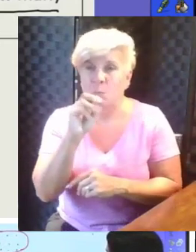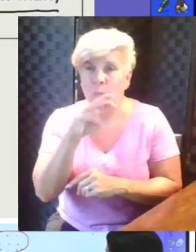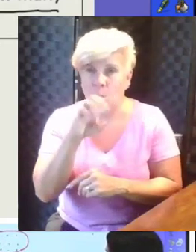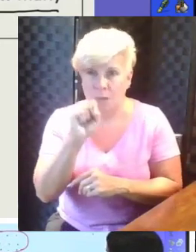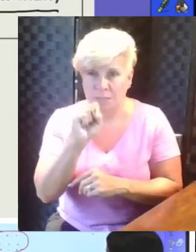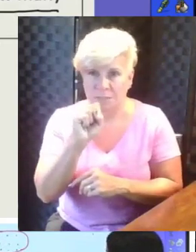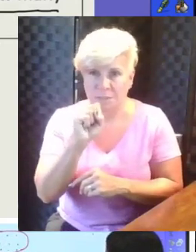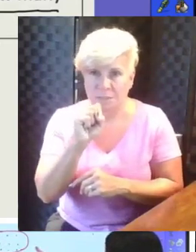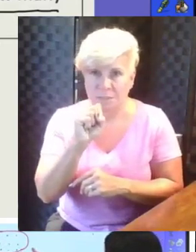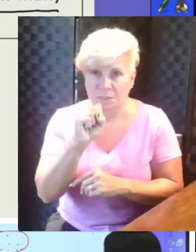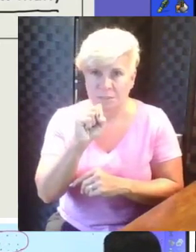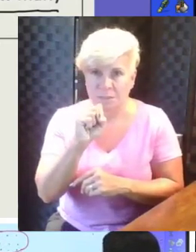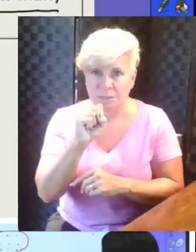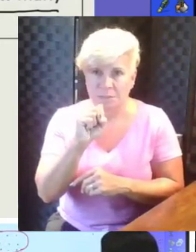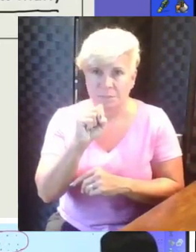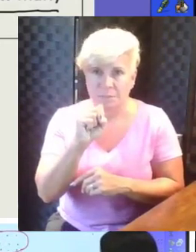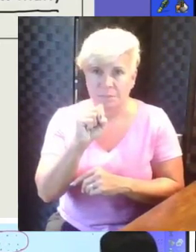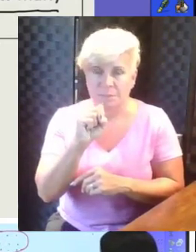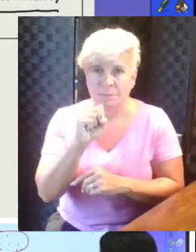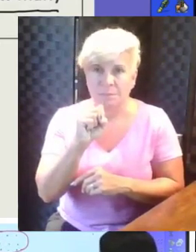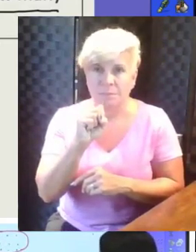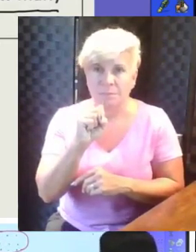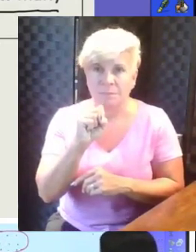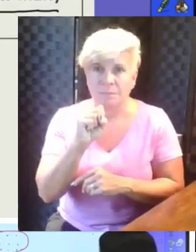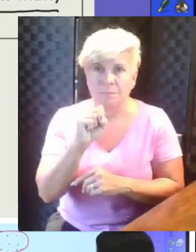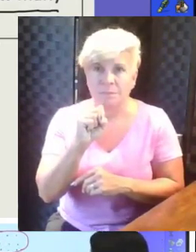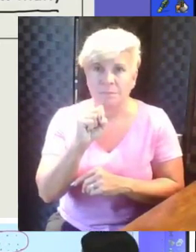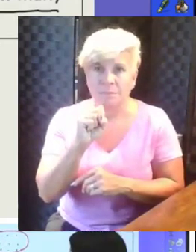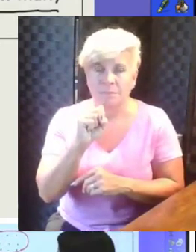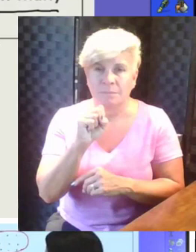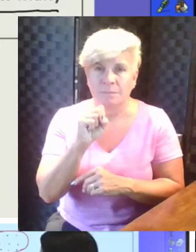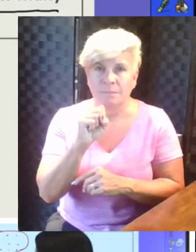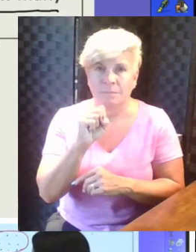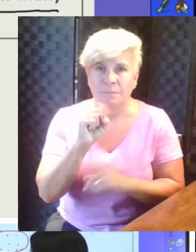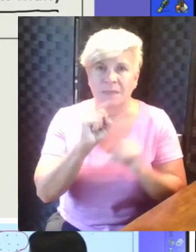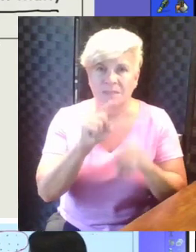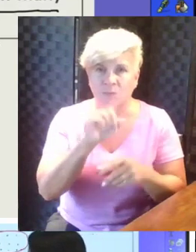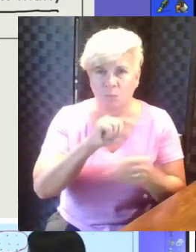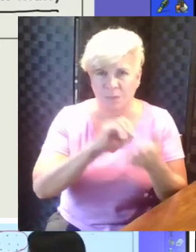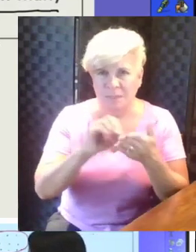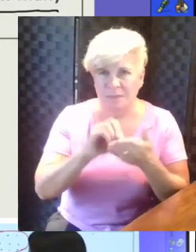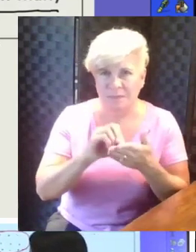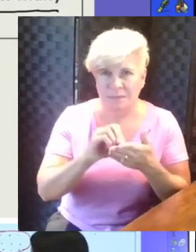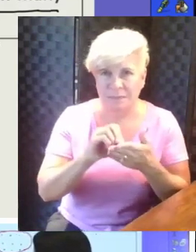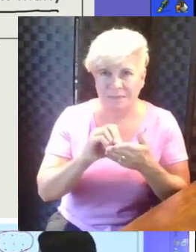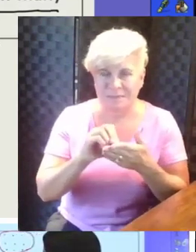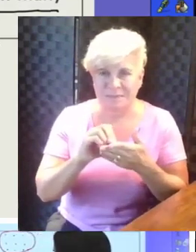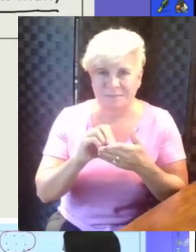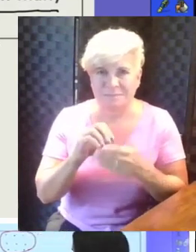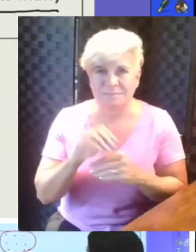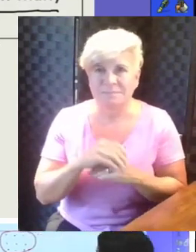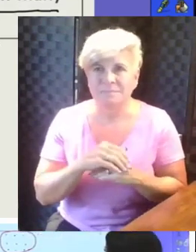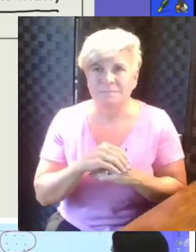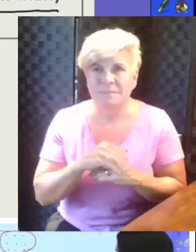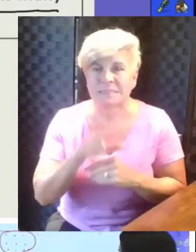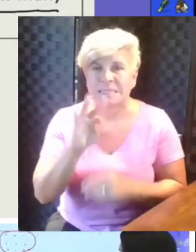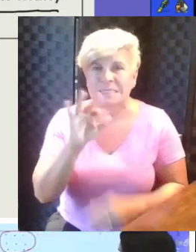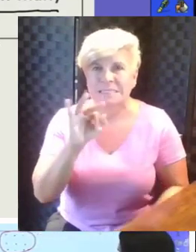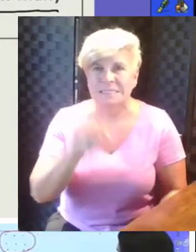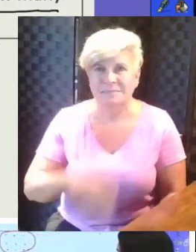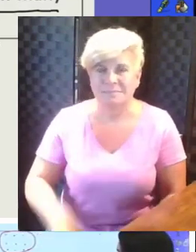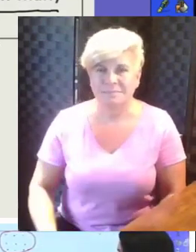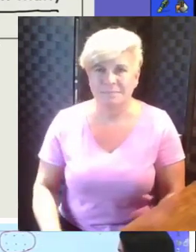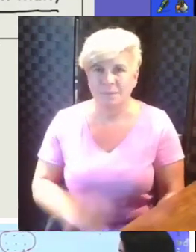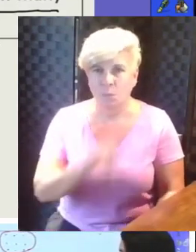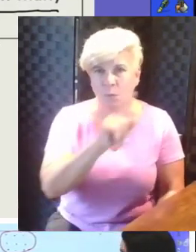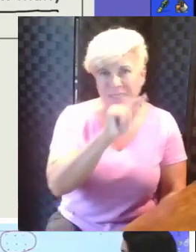ones. That would be, I'm going to go ahead and put my answer right down here because I'm running out of room. 19.